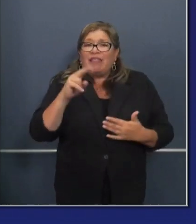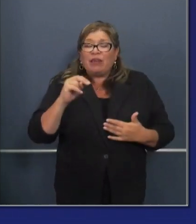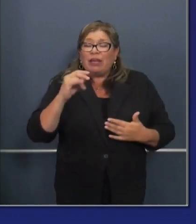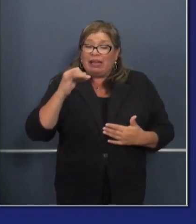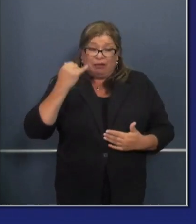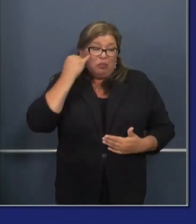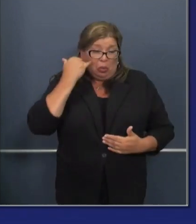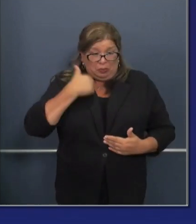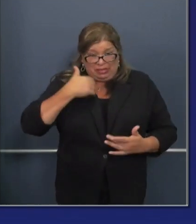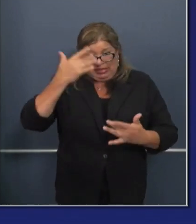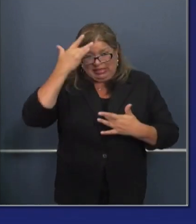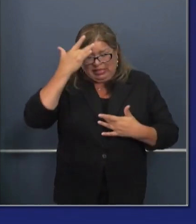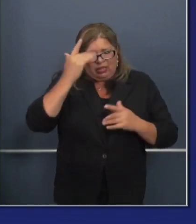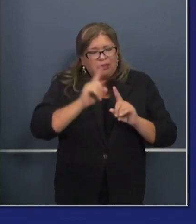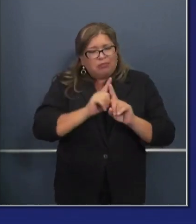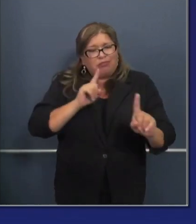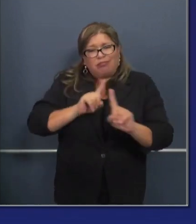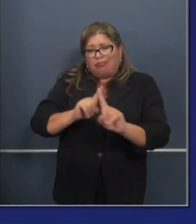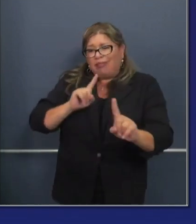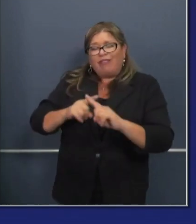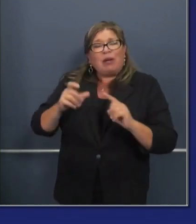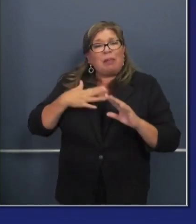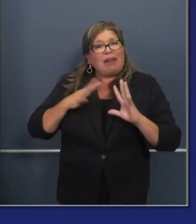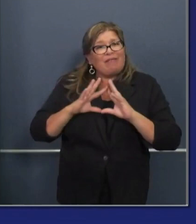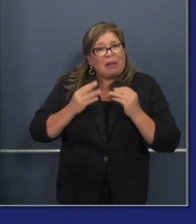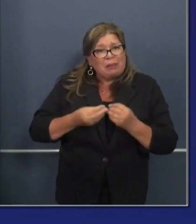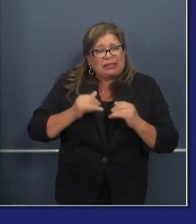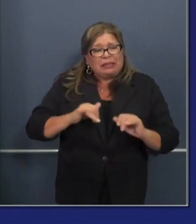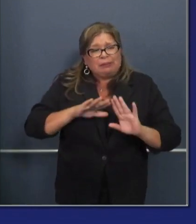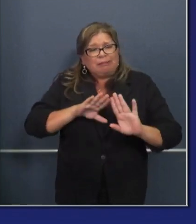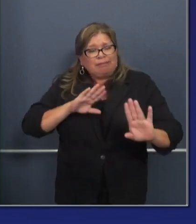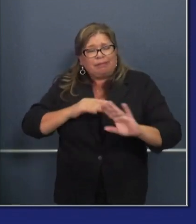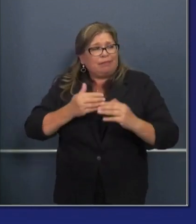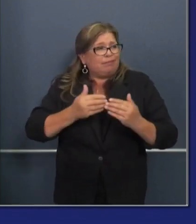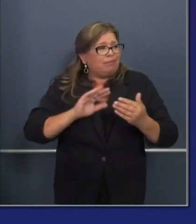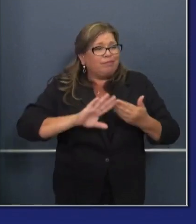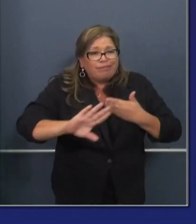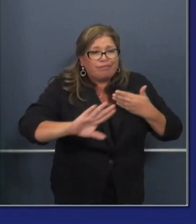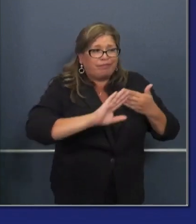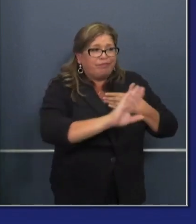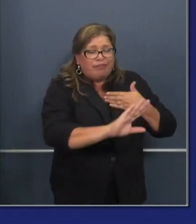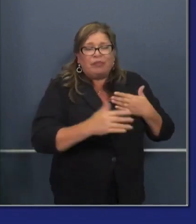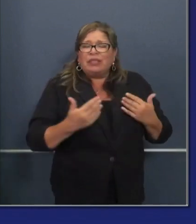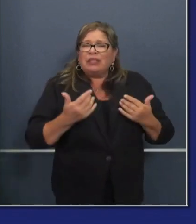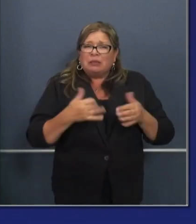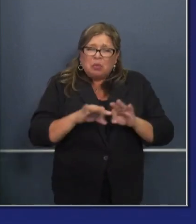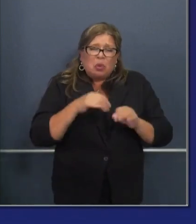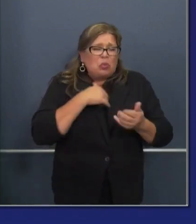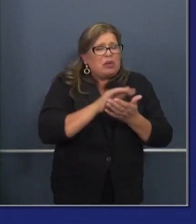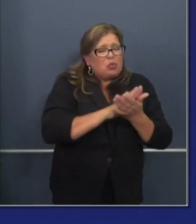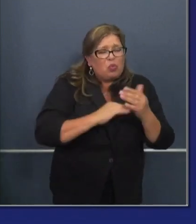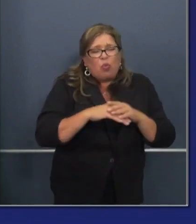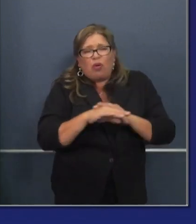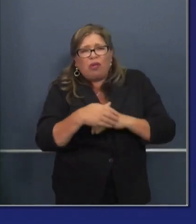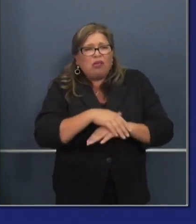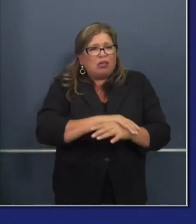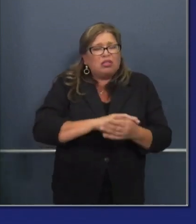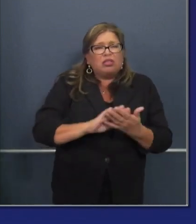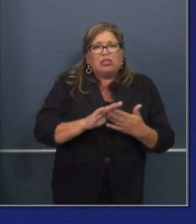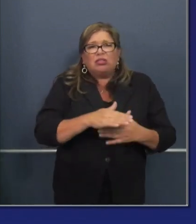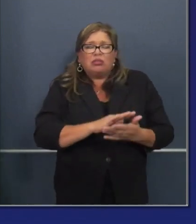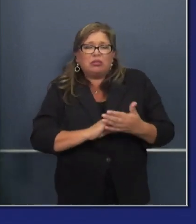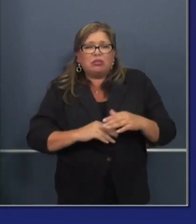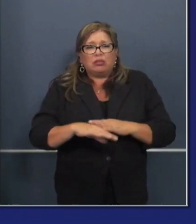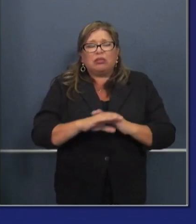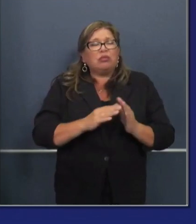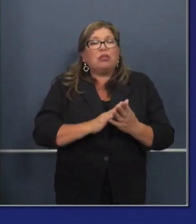family, and that you continue to practice good hand hygiene, that we can reduce exposure so that over